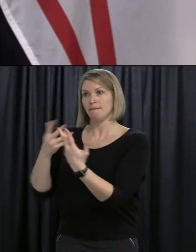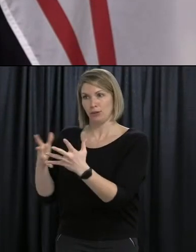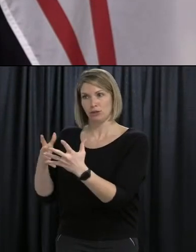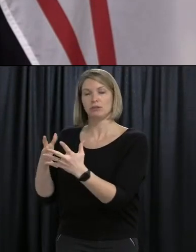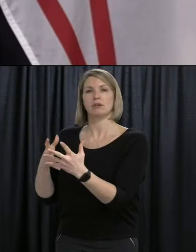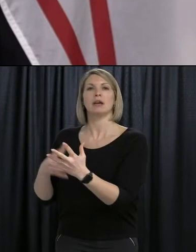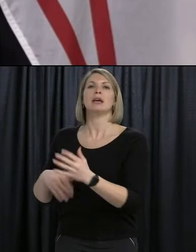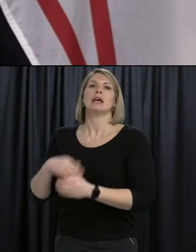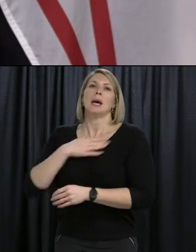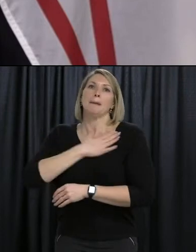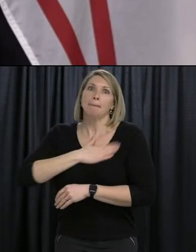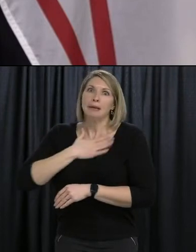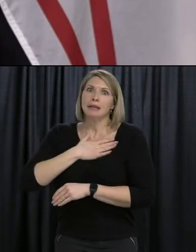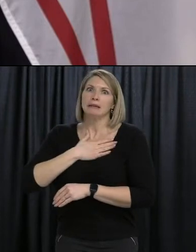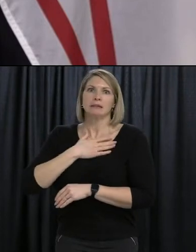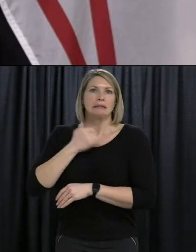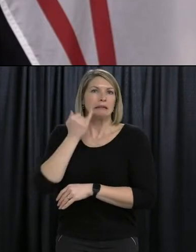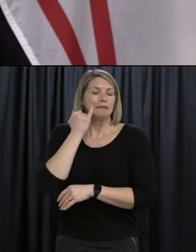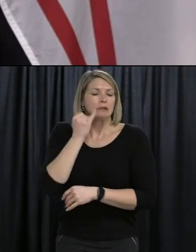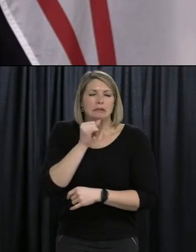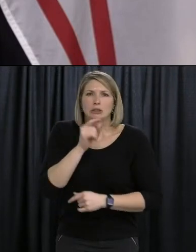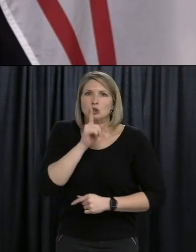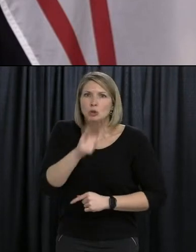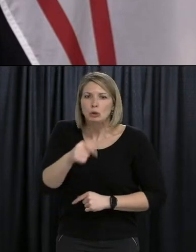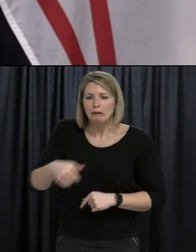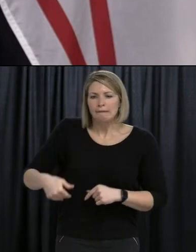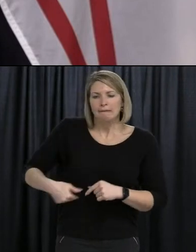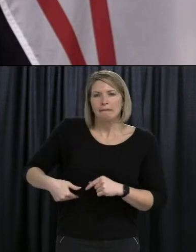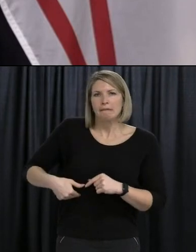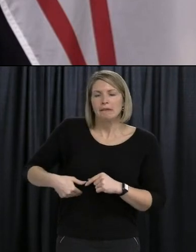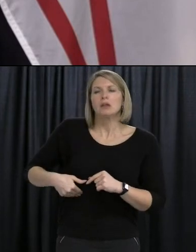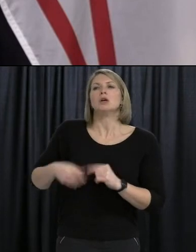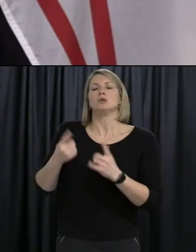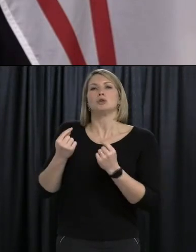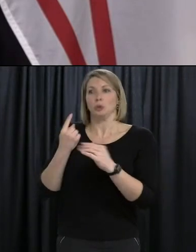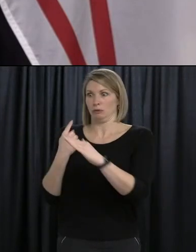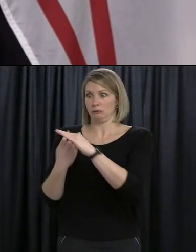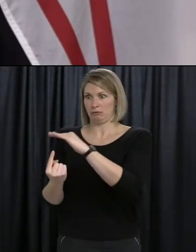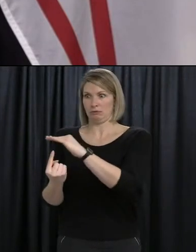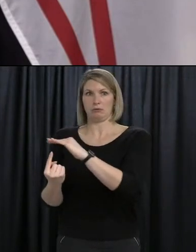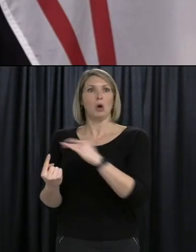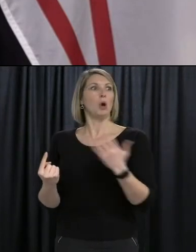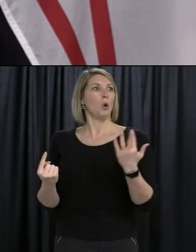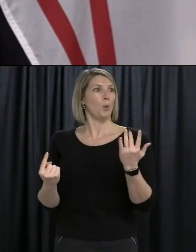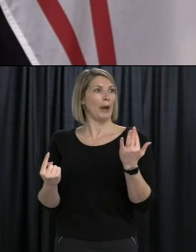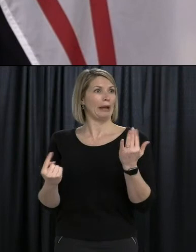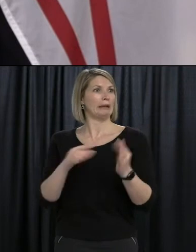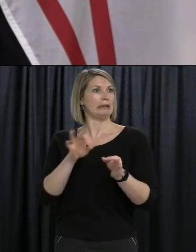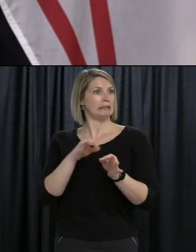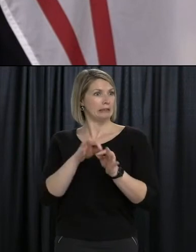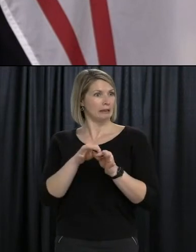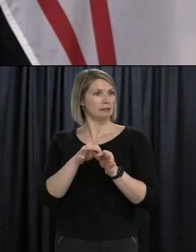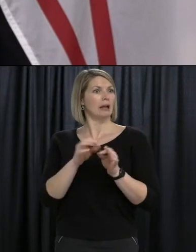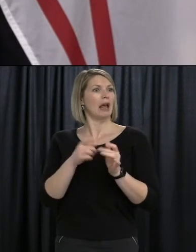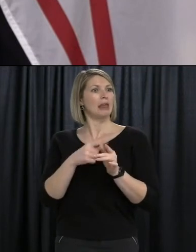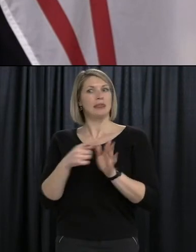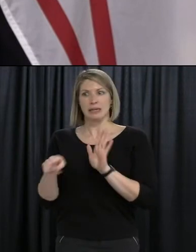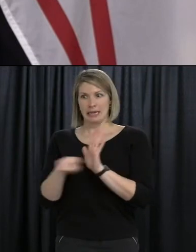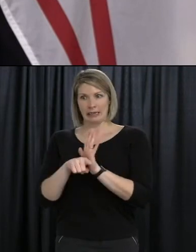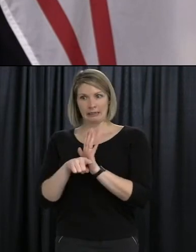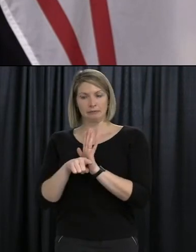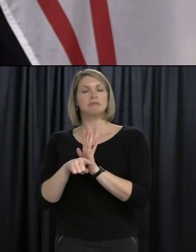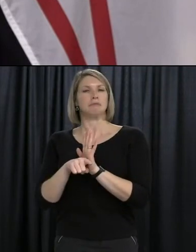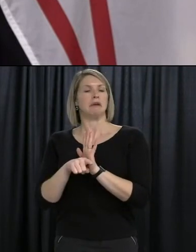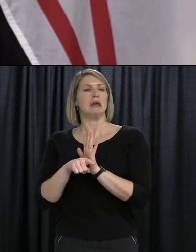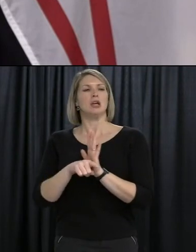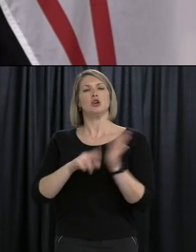and your symptoms have resolved. Do not make the mistake of thinking COVID is contained to Mount Pearl. We are finding